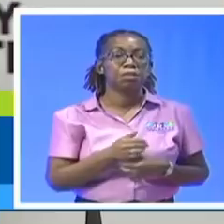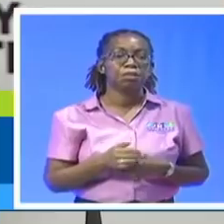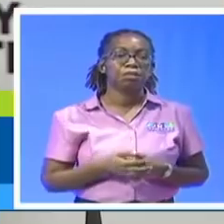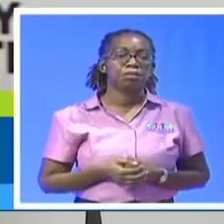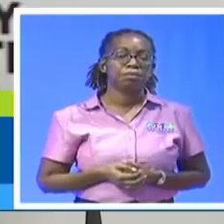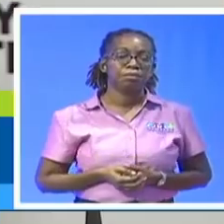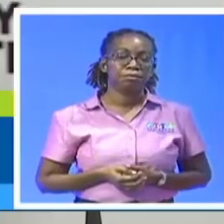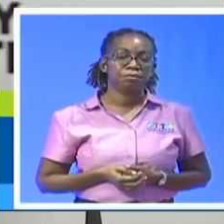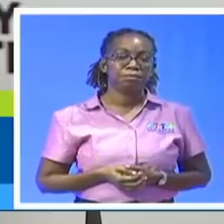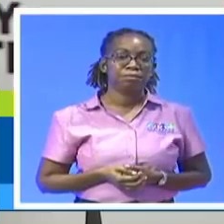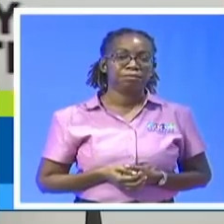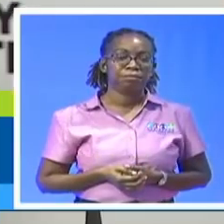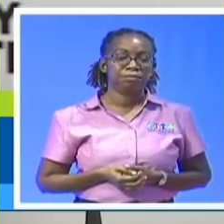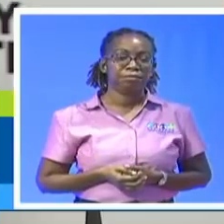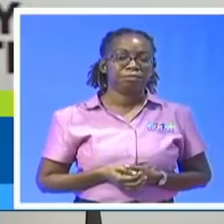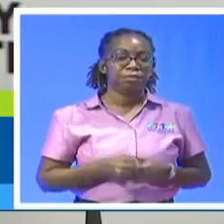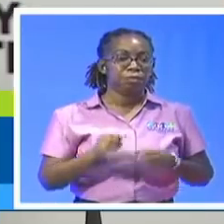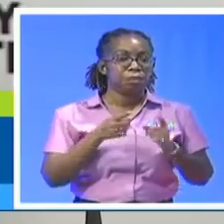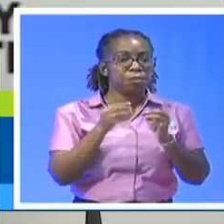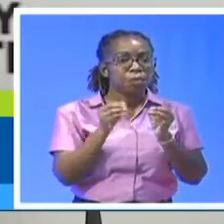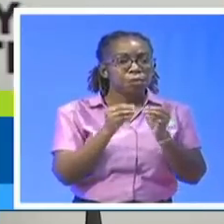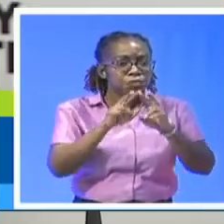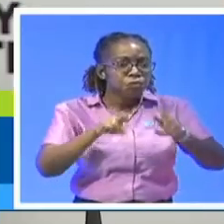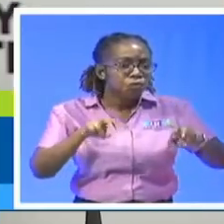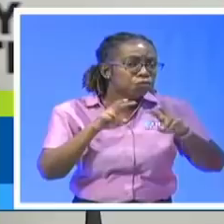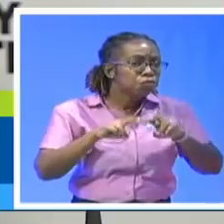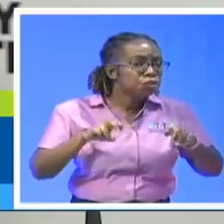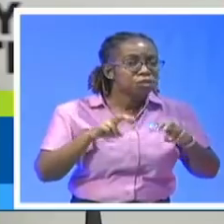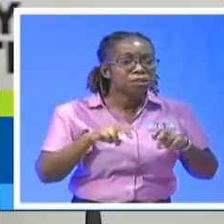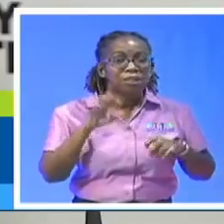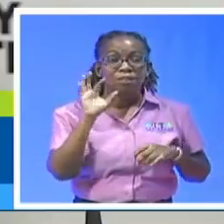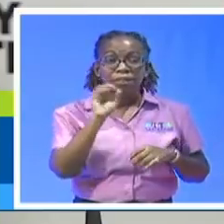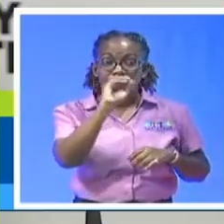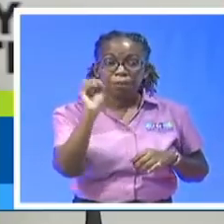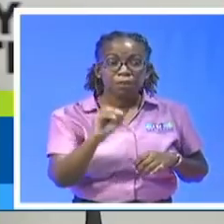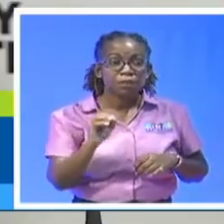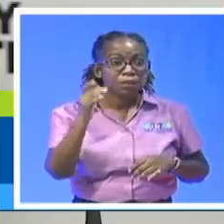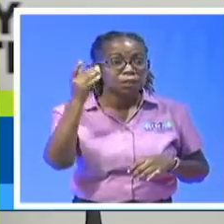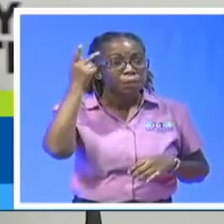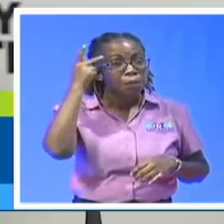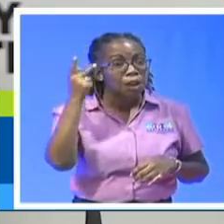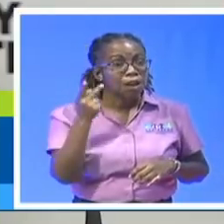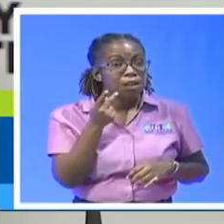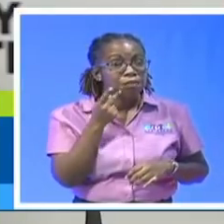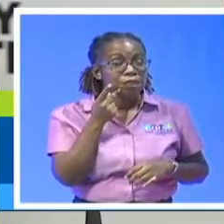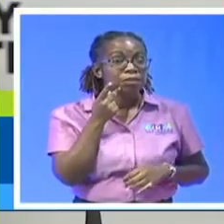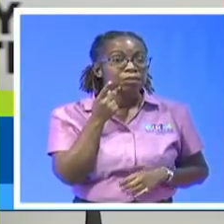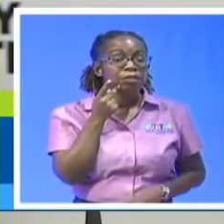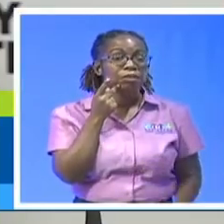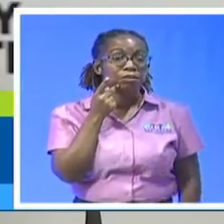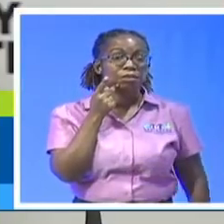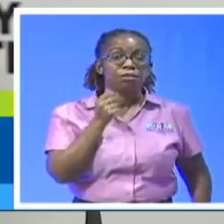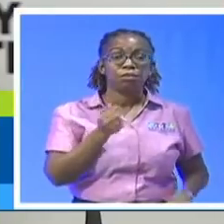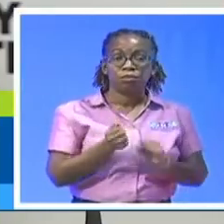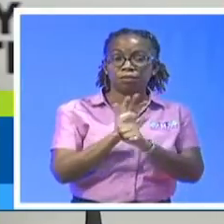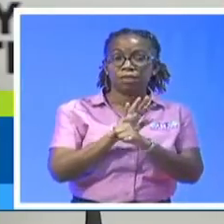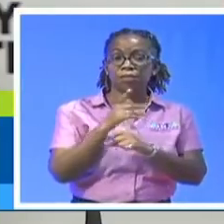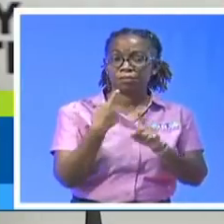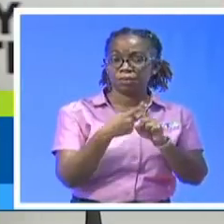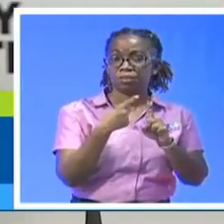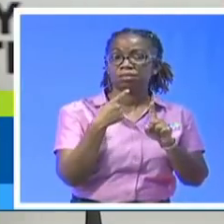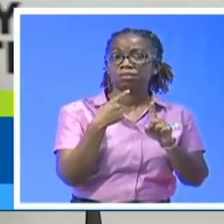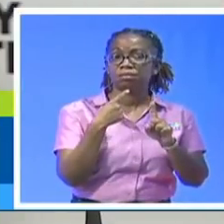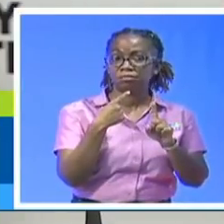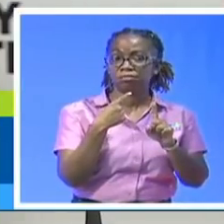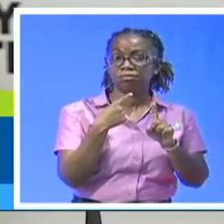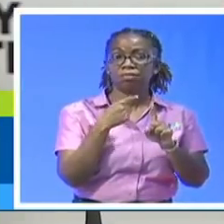On examination, 50% of the parents are in fact COVID positive, and we don't have a